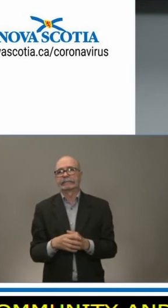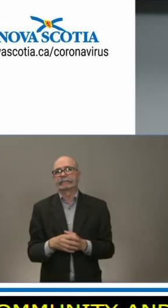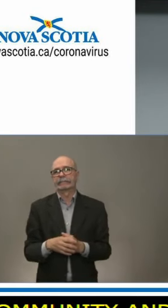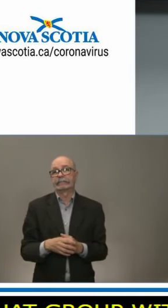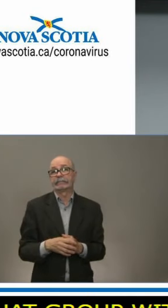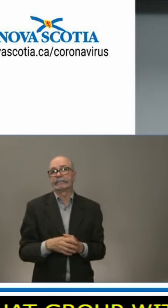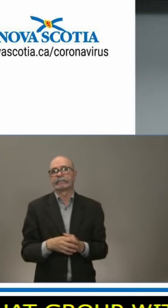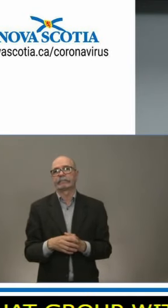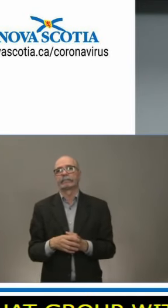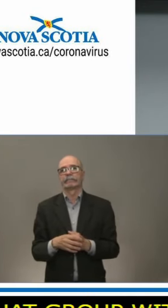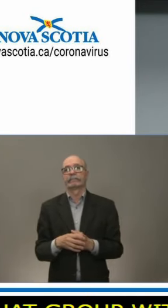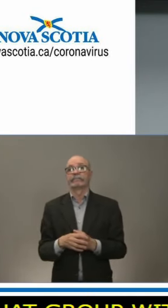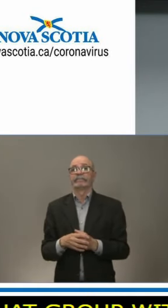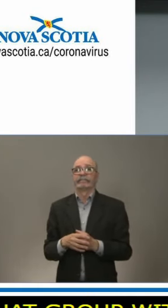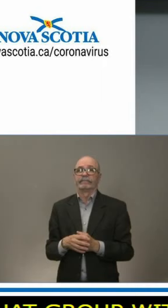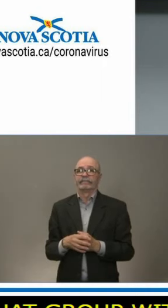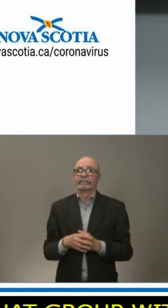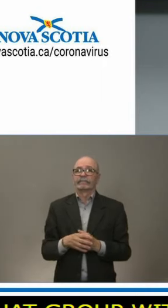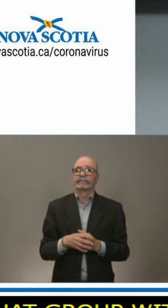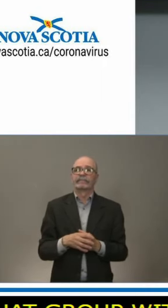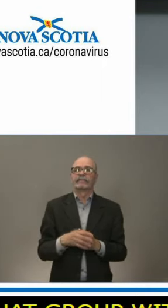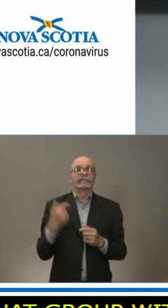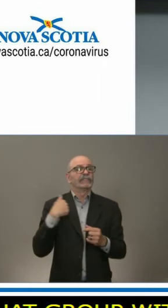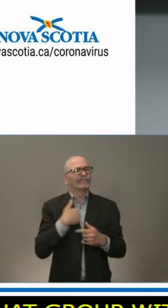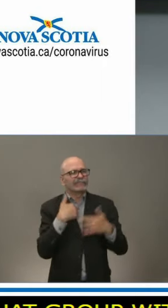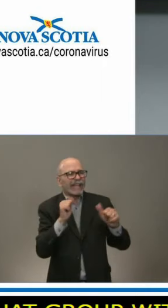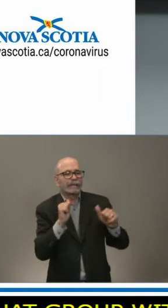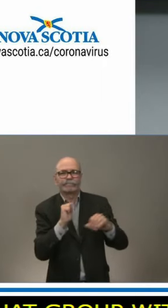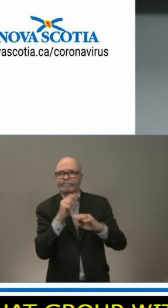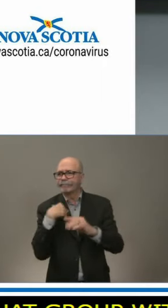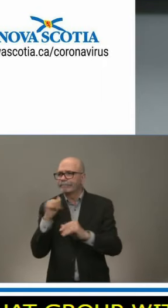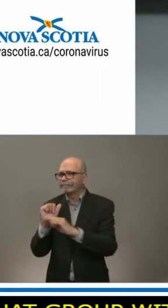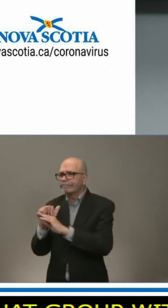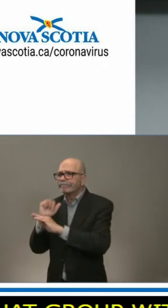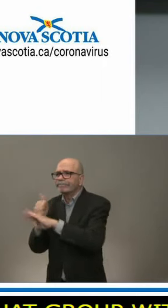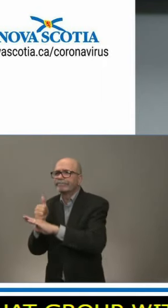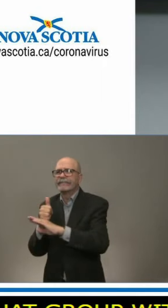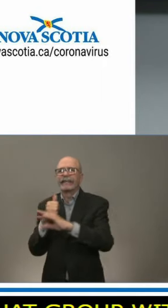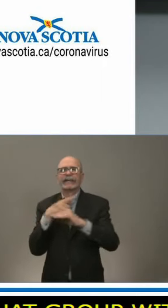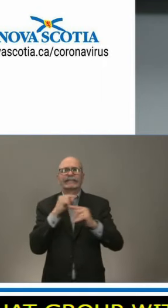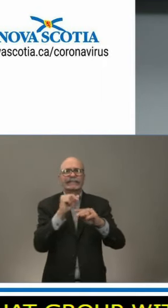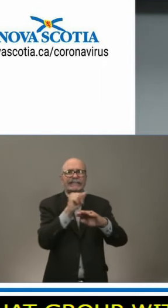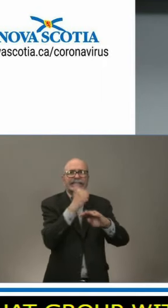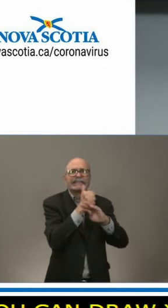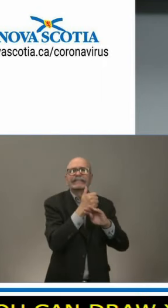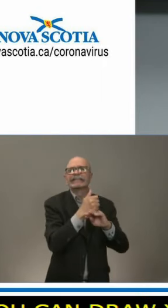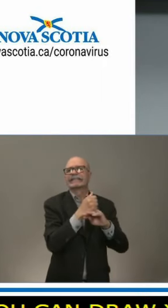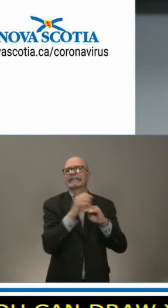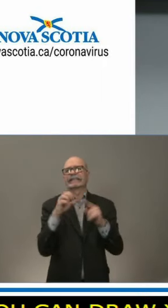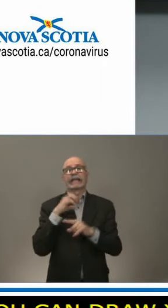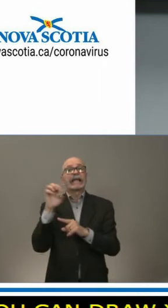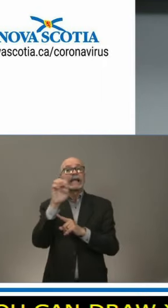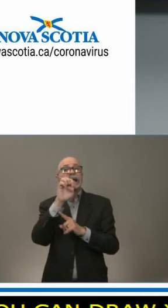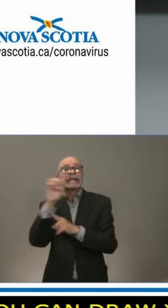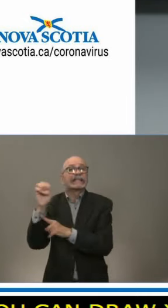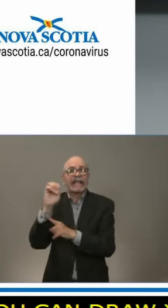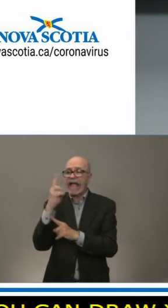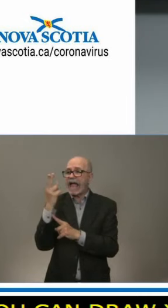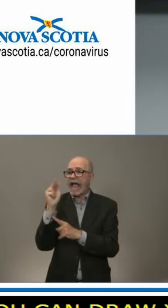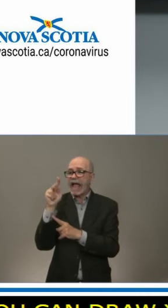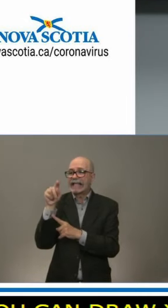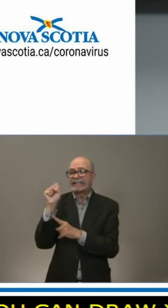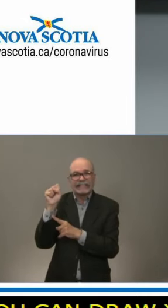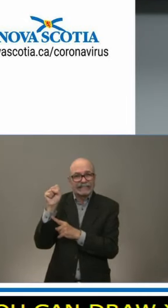temporary assessment centers in the East Hants corridor and now in the Prestons and Cherrybrook. That is clearly what our